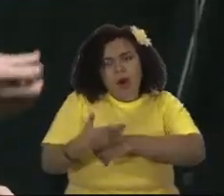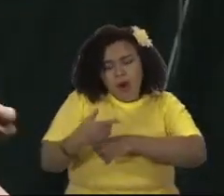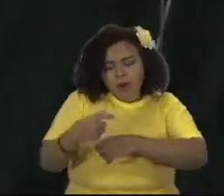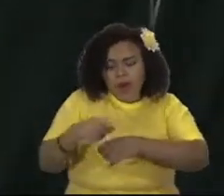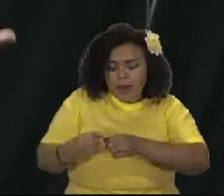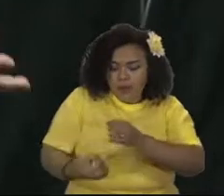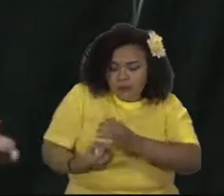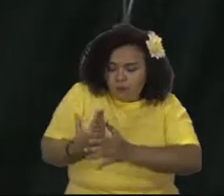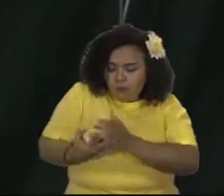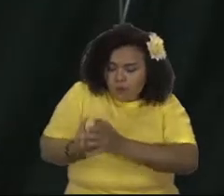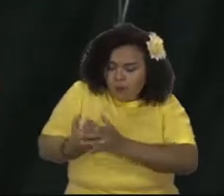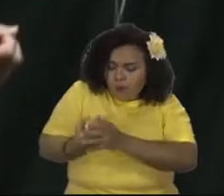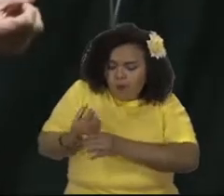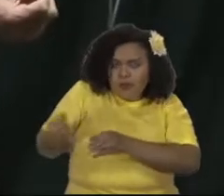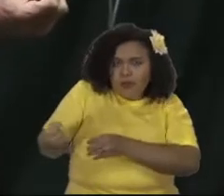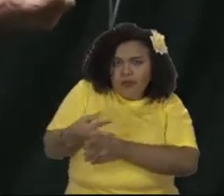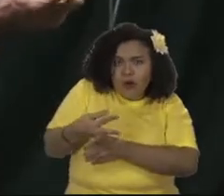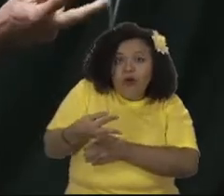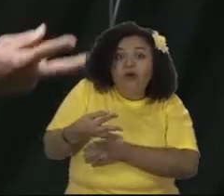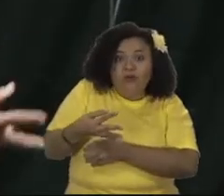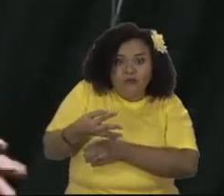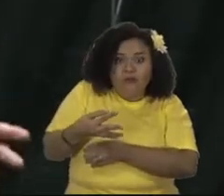it produces many others.